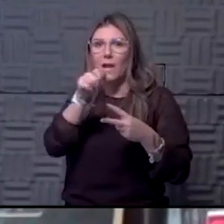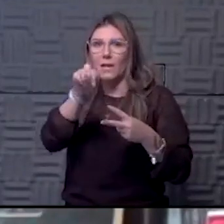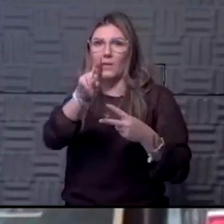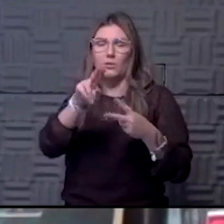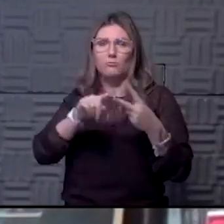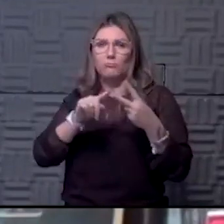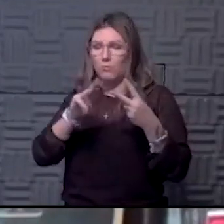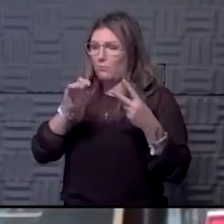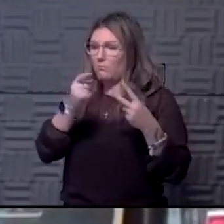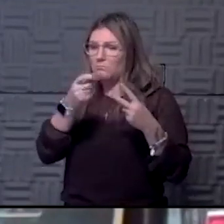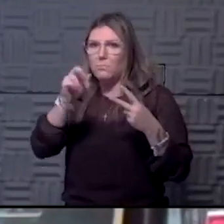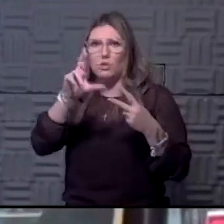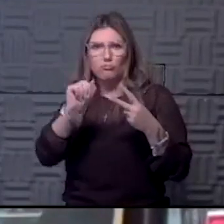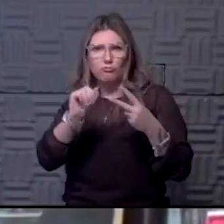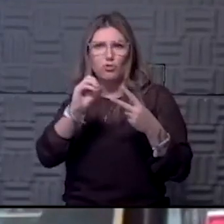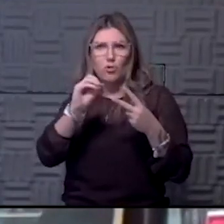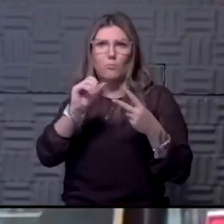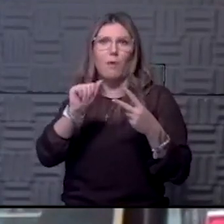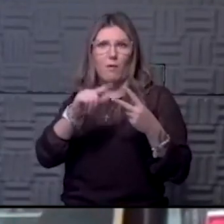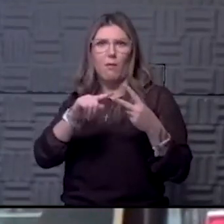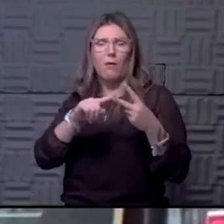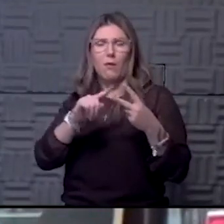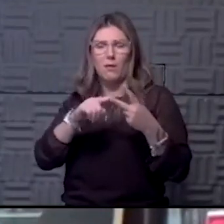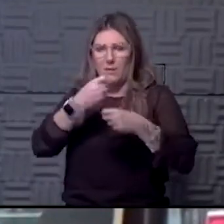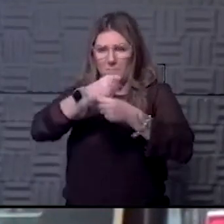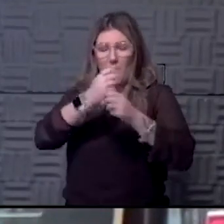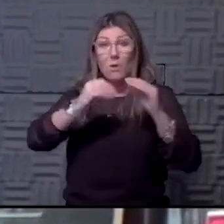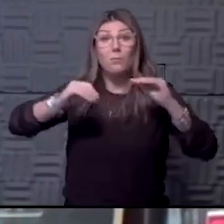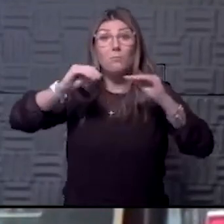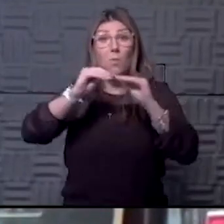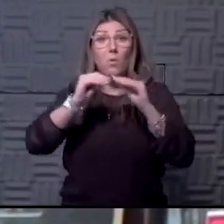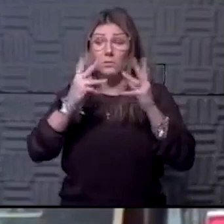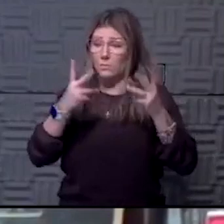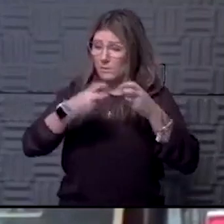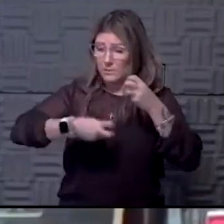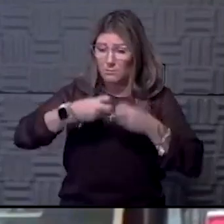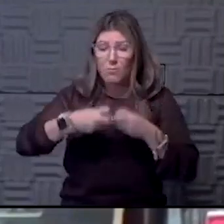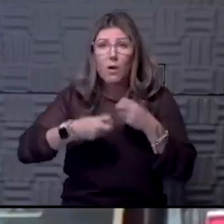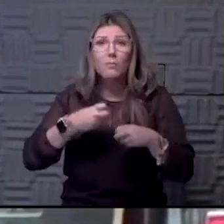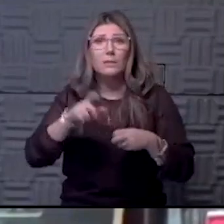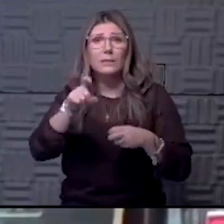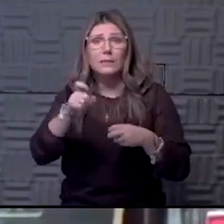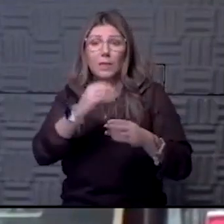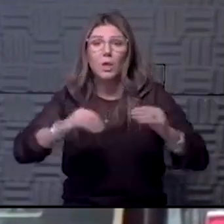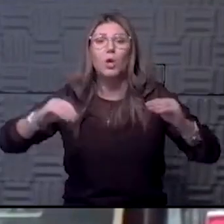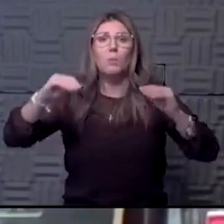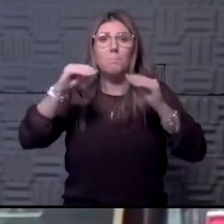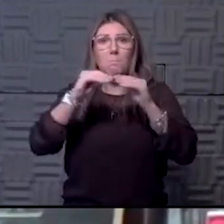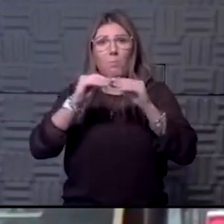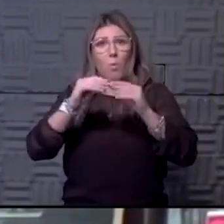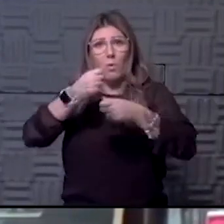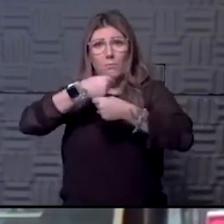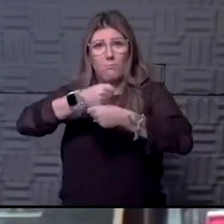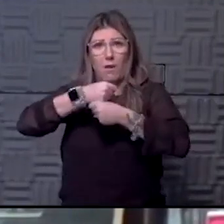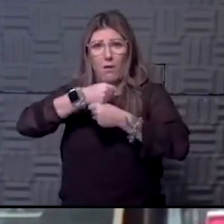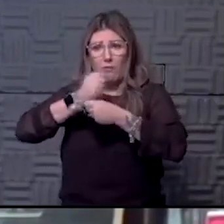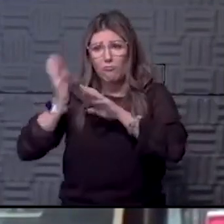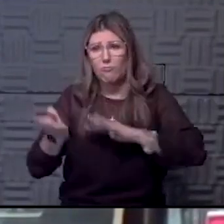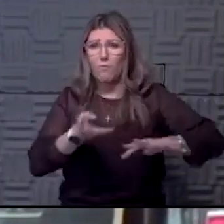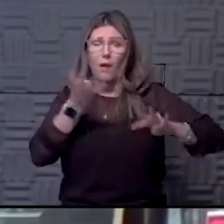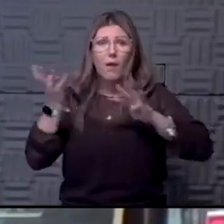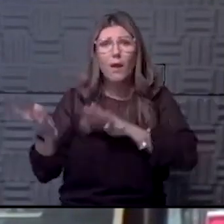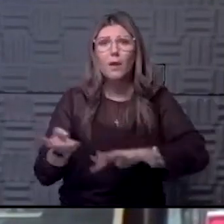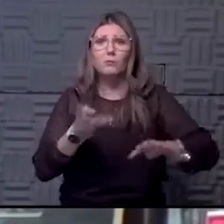that's a quest that I'm on, trying to see if the problem is we need greater manufacturing capacity, or is most